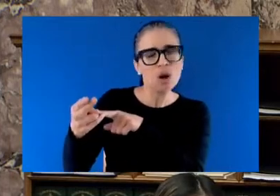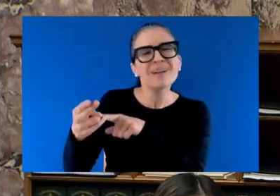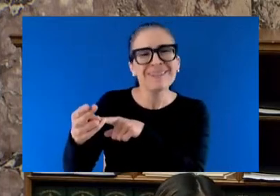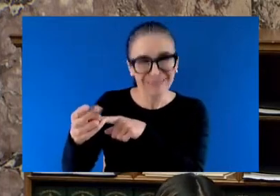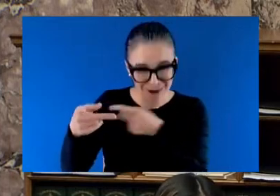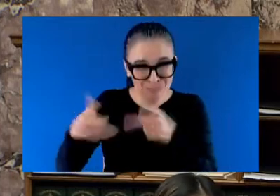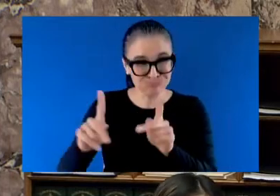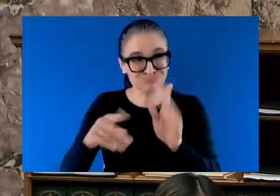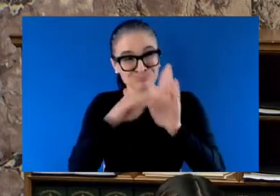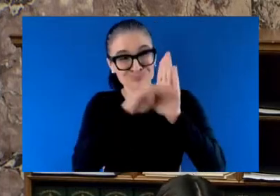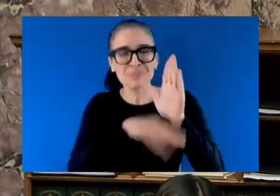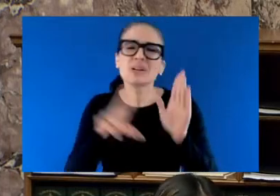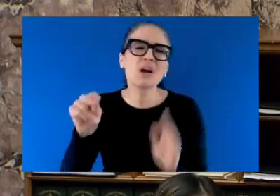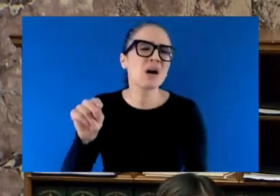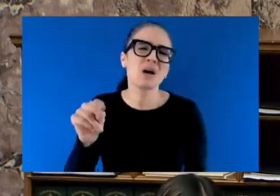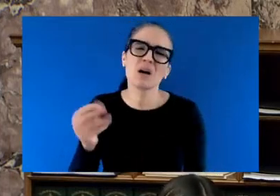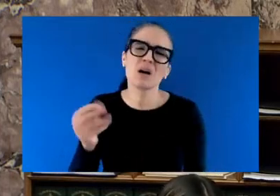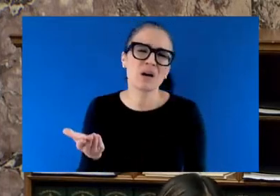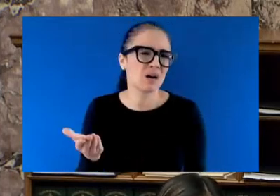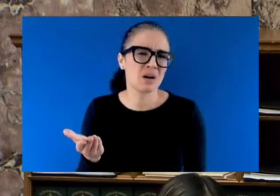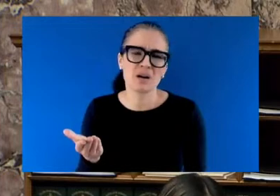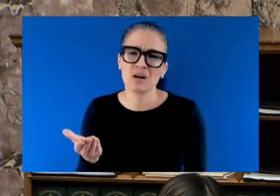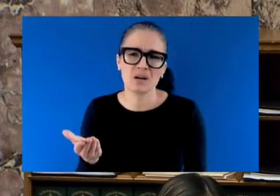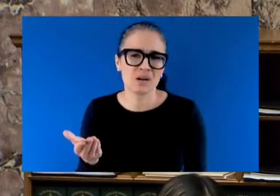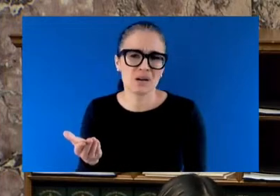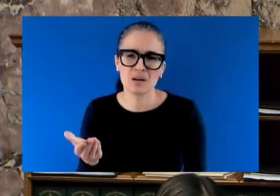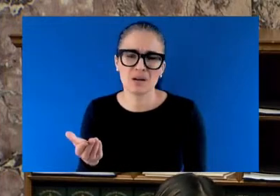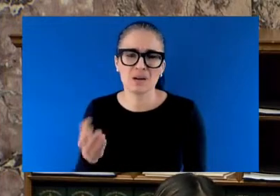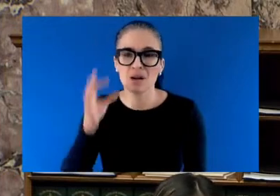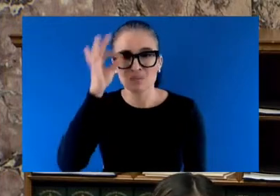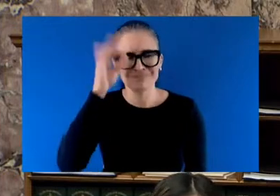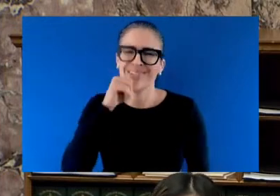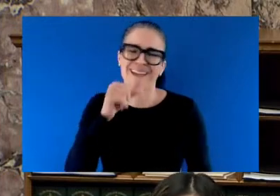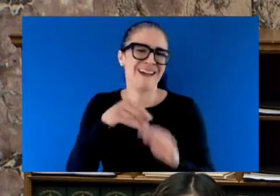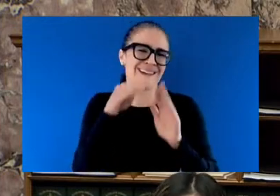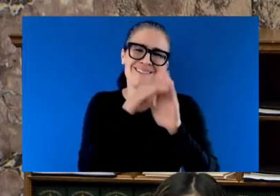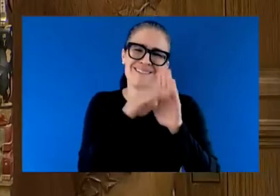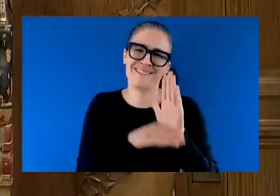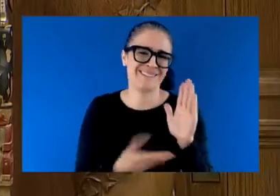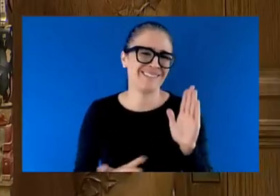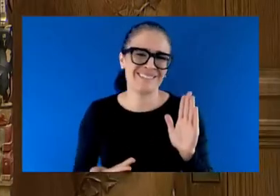And we will do everything we can to ensure that our communities are kept safe.